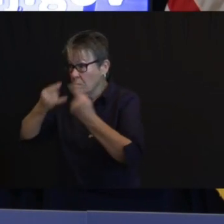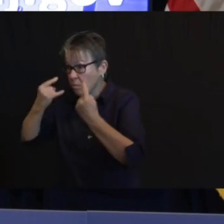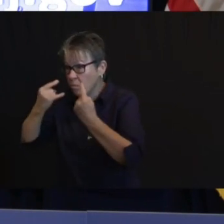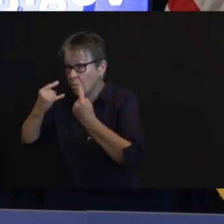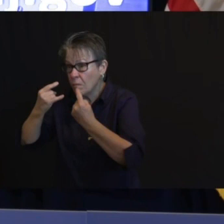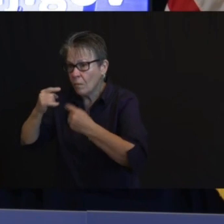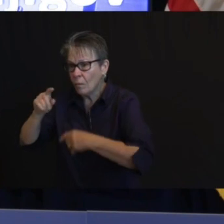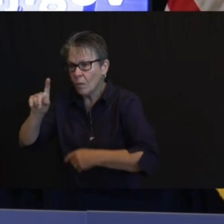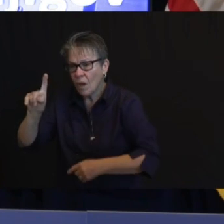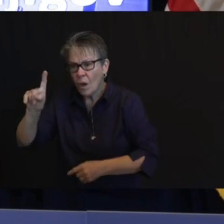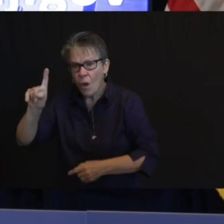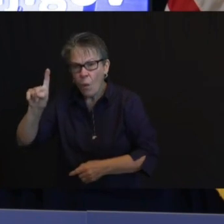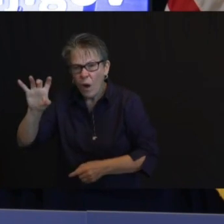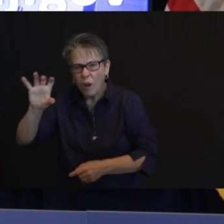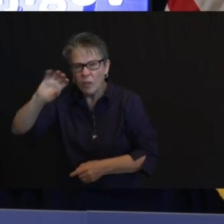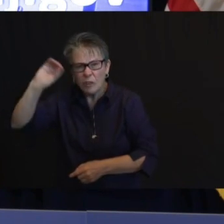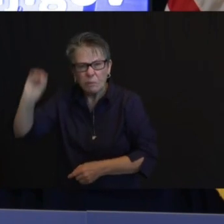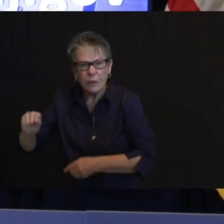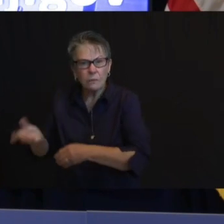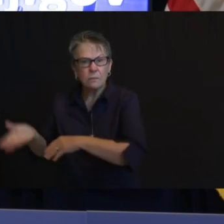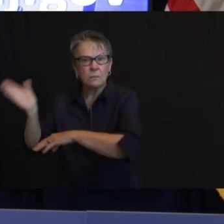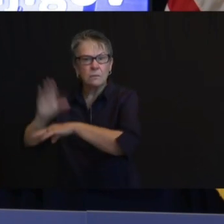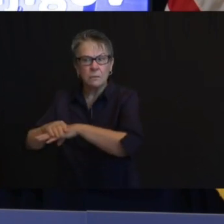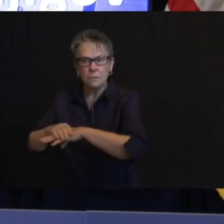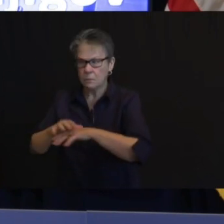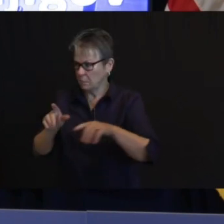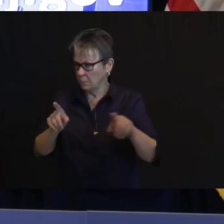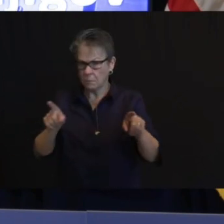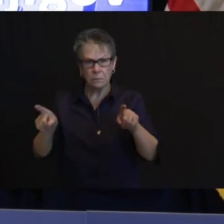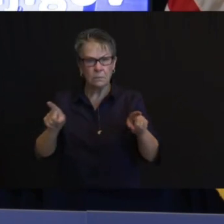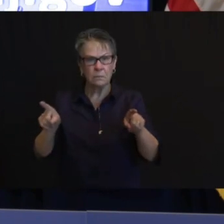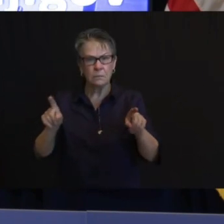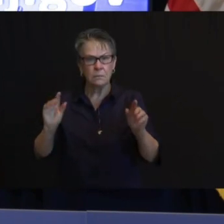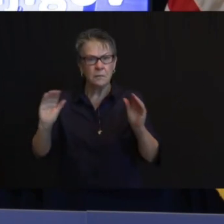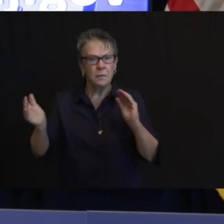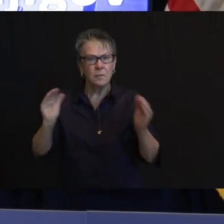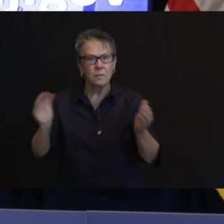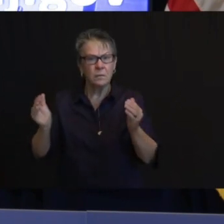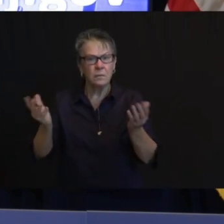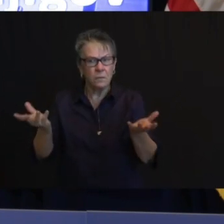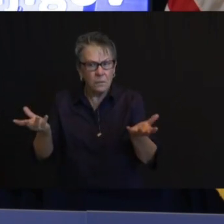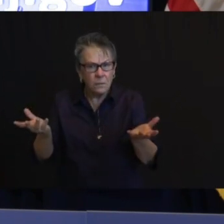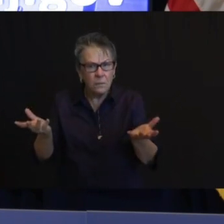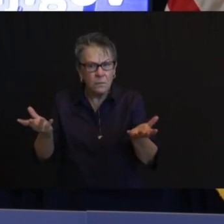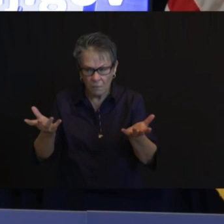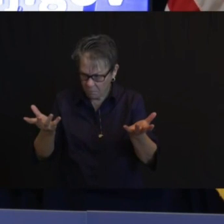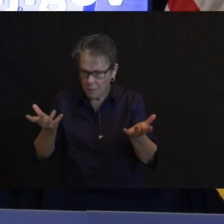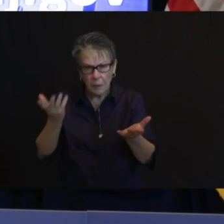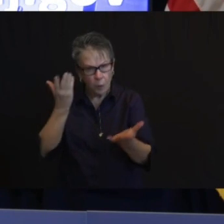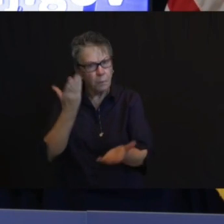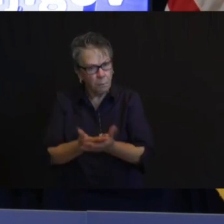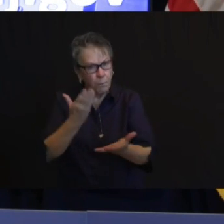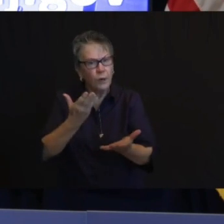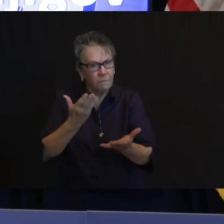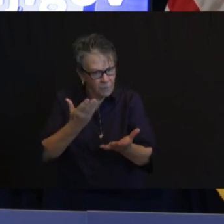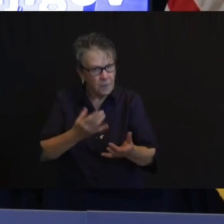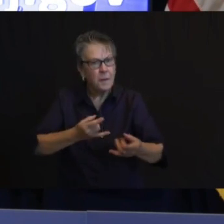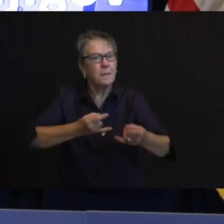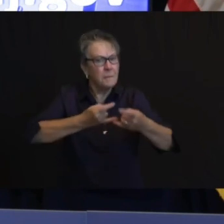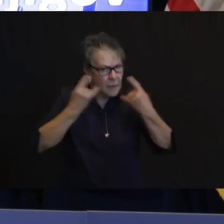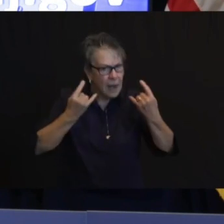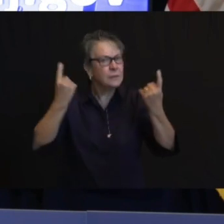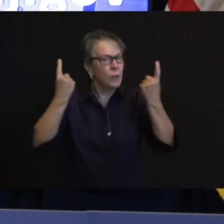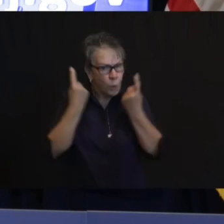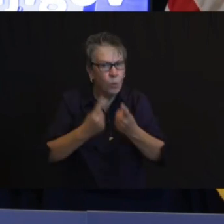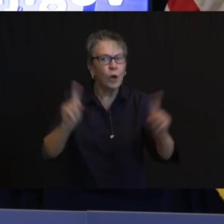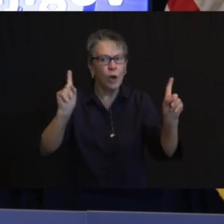a 100% increase in new cases. This study demonstrates how effective masks can be in reducing the spread of